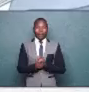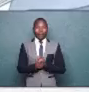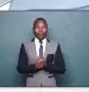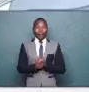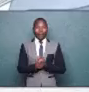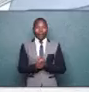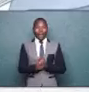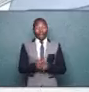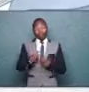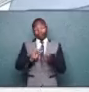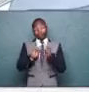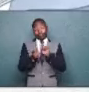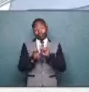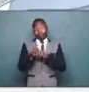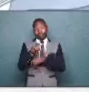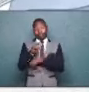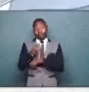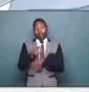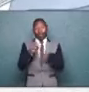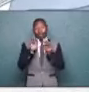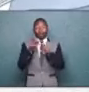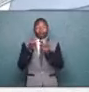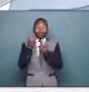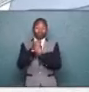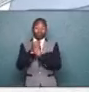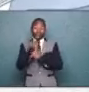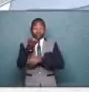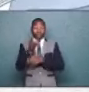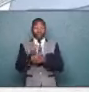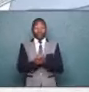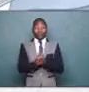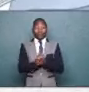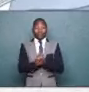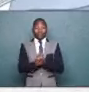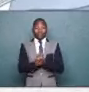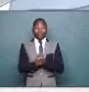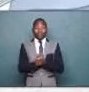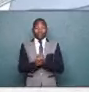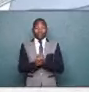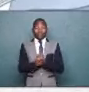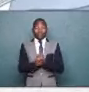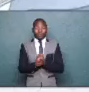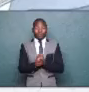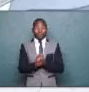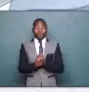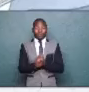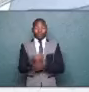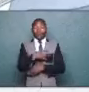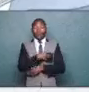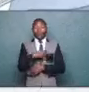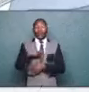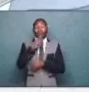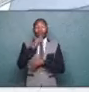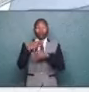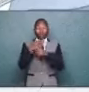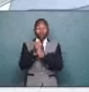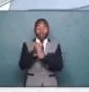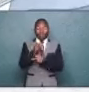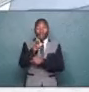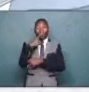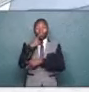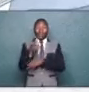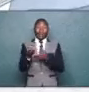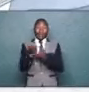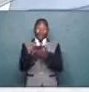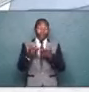Placement of National Registration Bureau teams during the pilot voter registration. Ladies and gentlemen, the Commission has